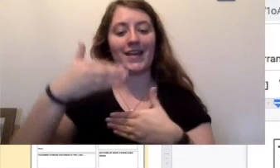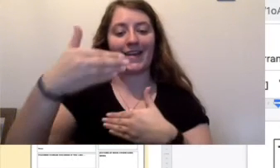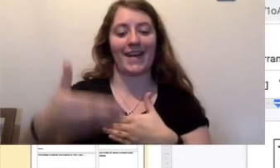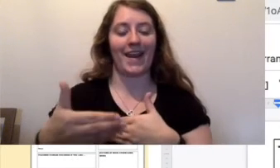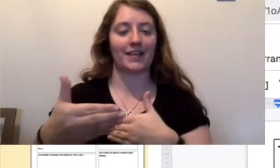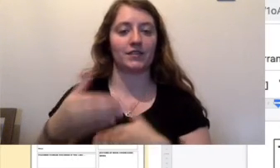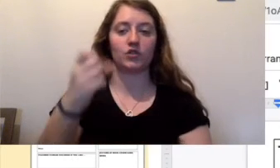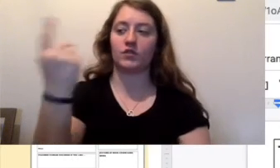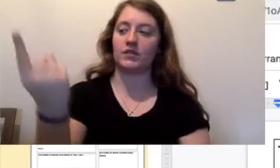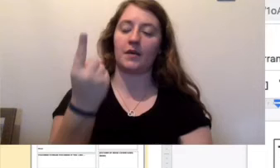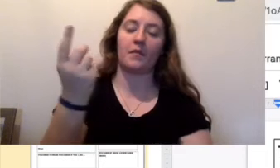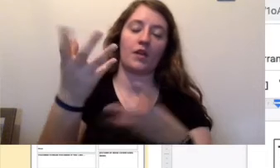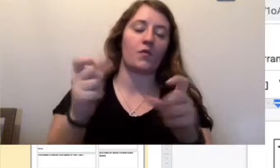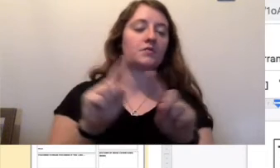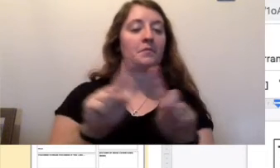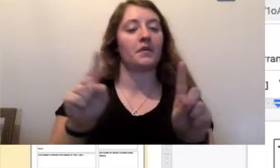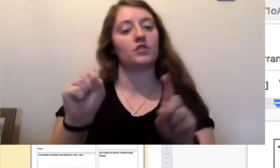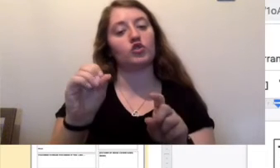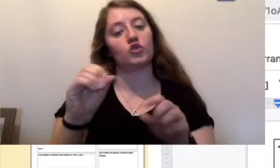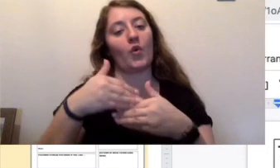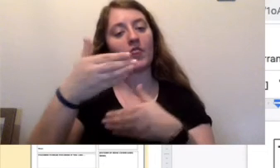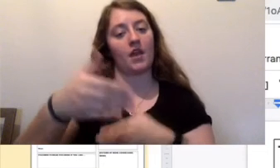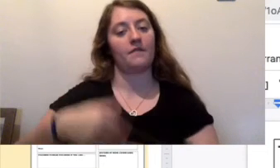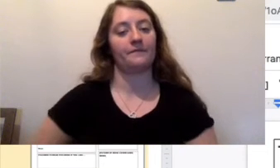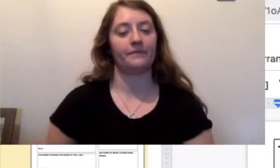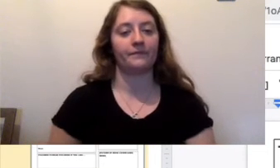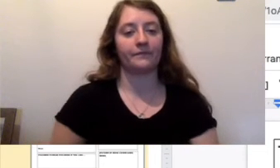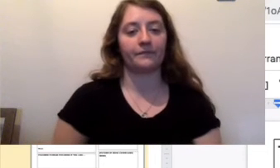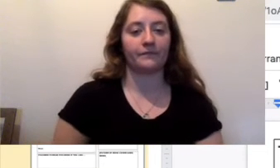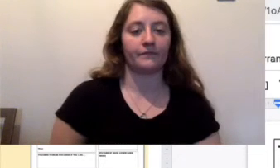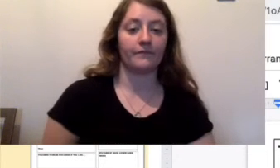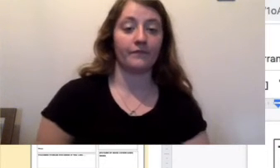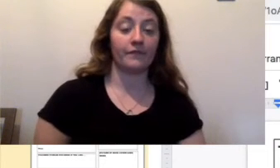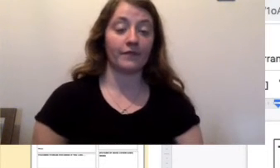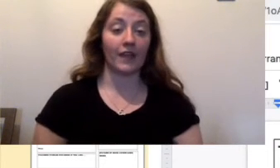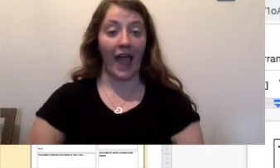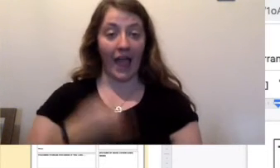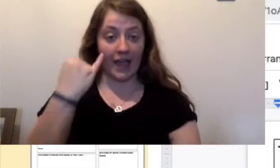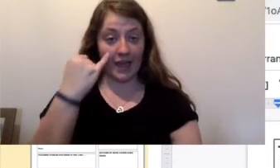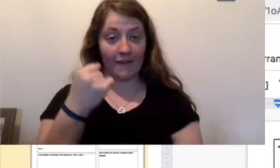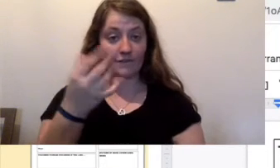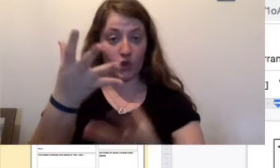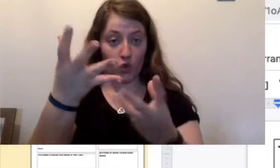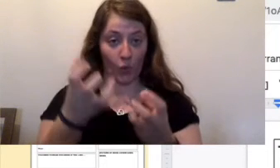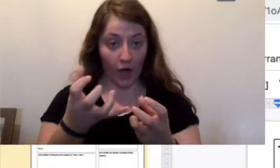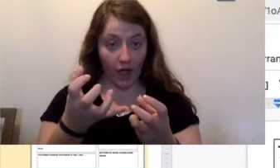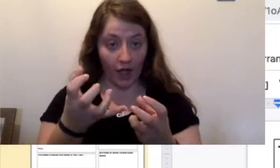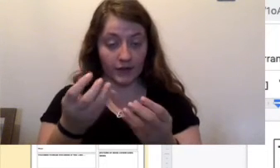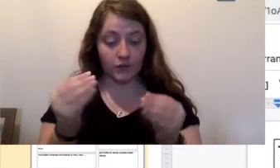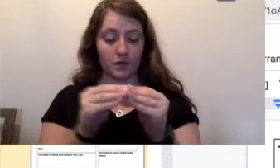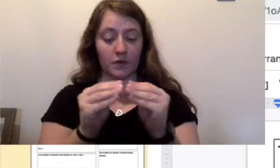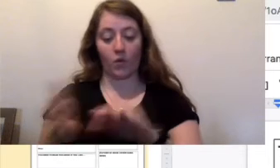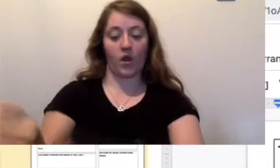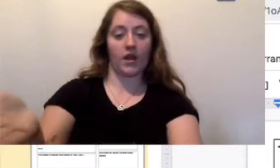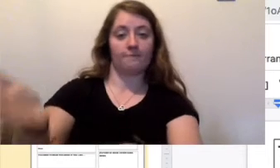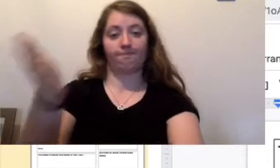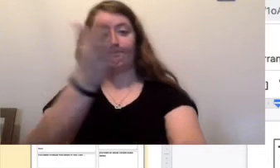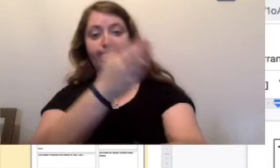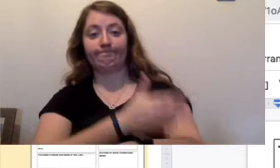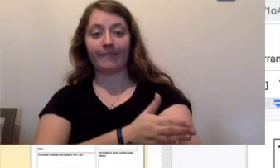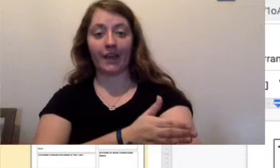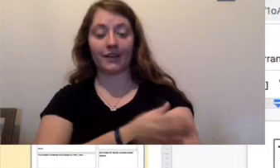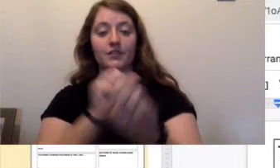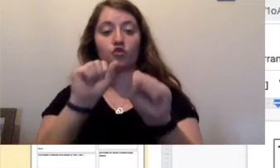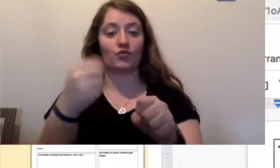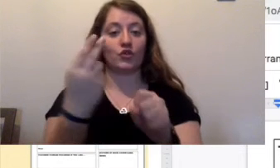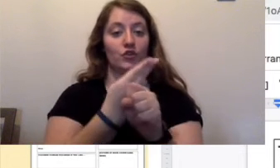Somebody Wanted, But So Then. If you would like, if you want to be more advanced, you can take that strategy and type